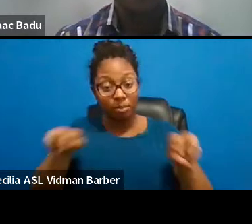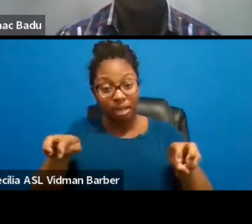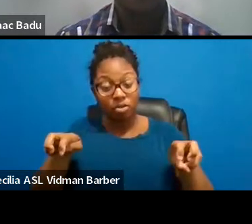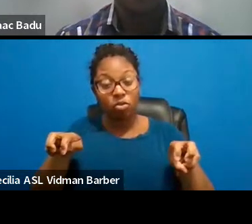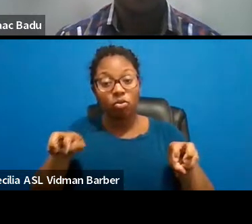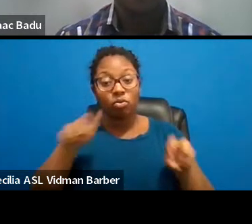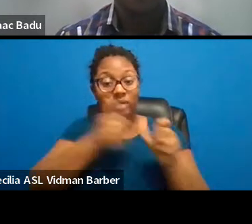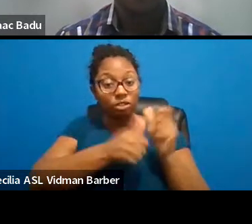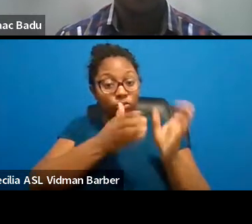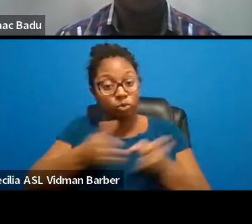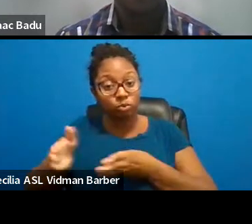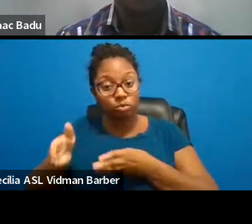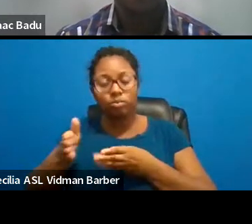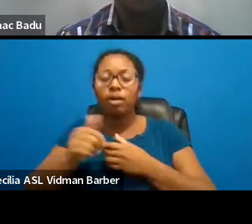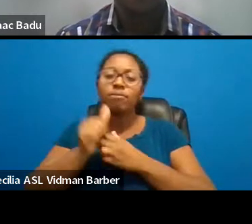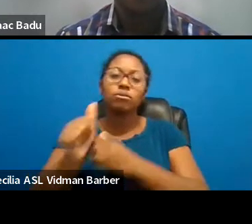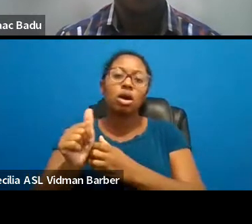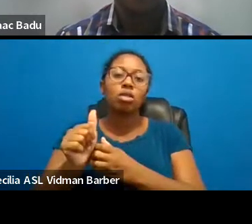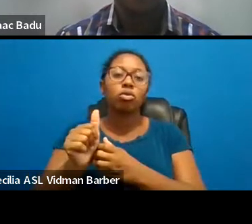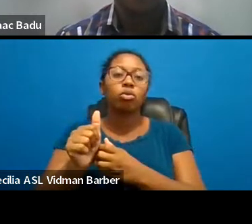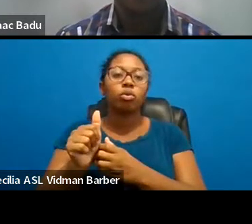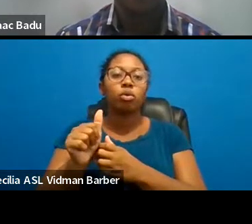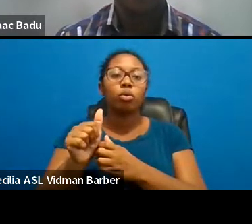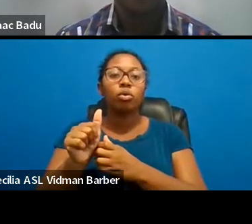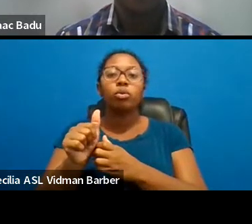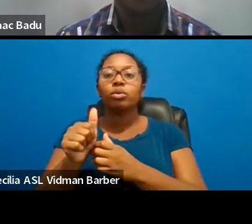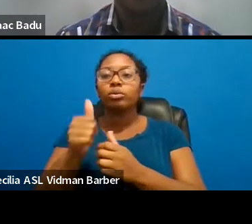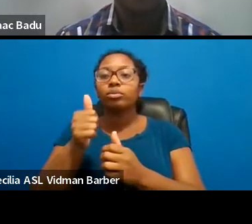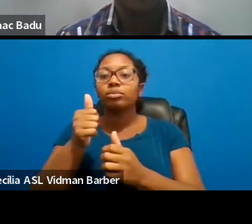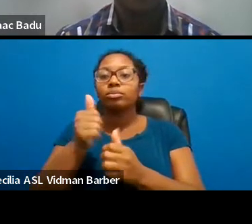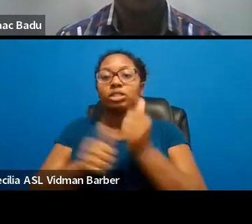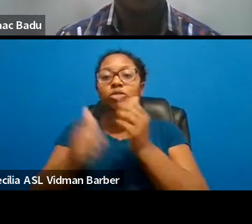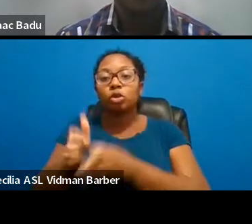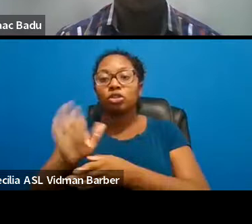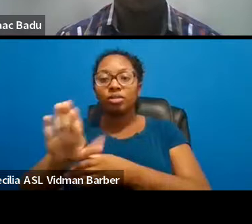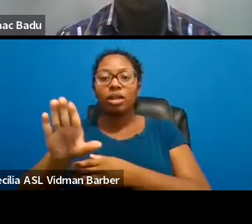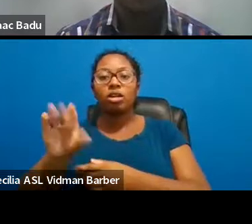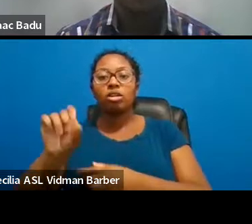panelists, please follow our panel members on their